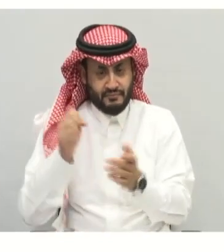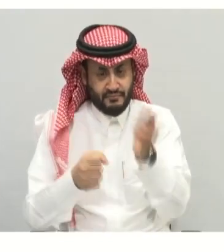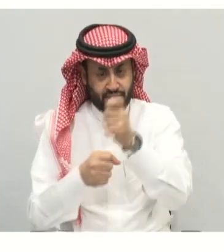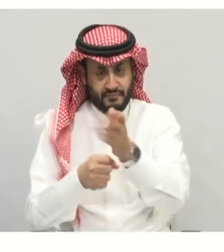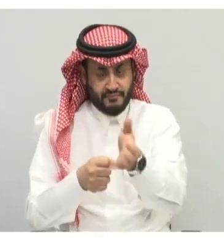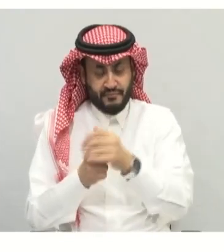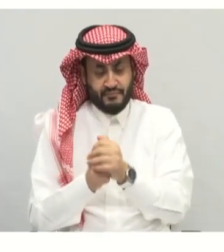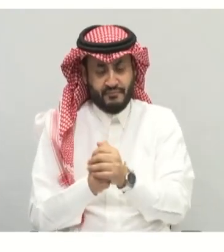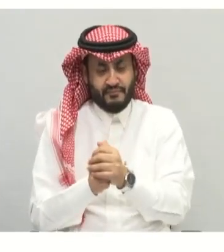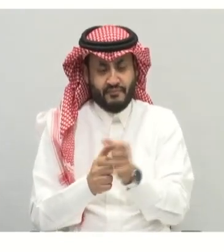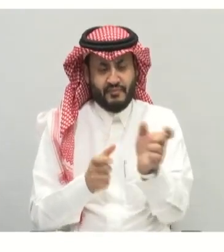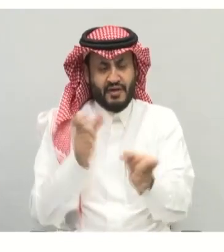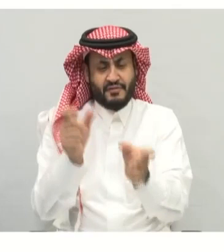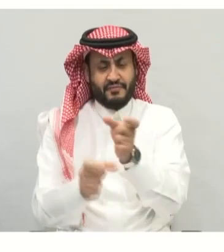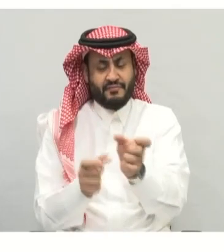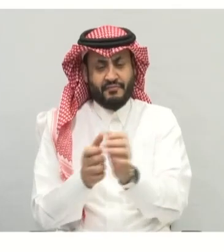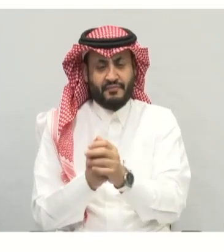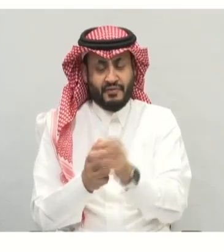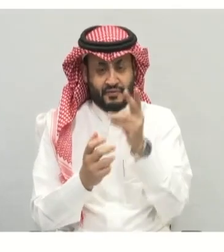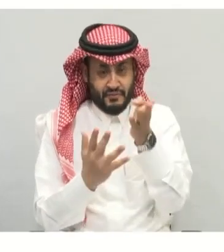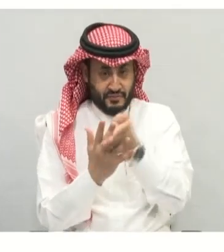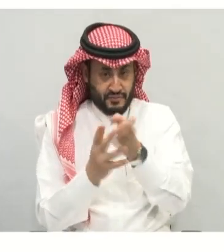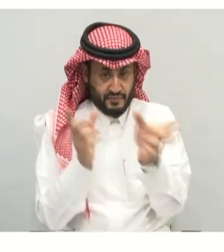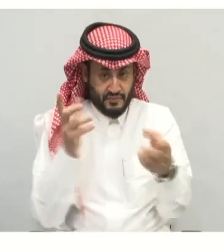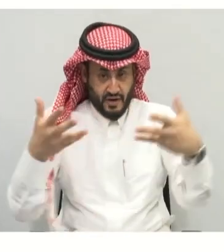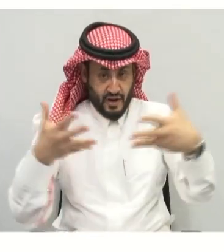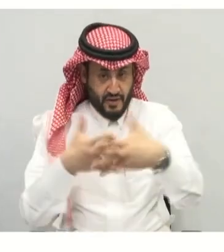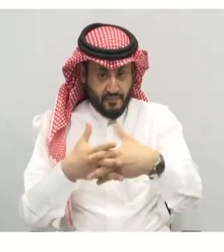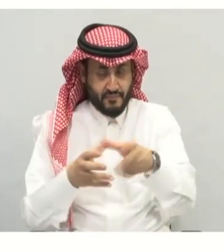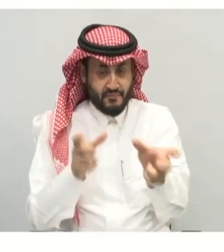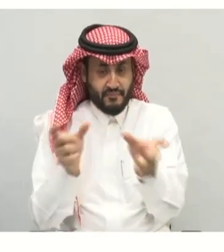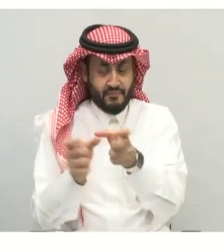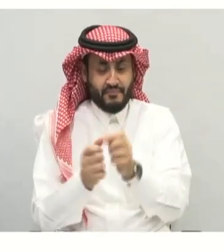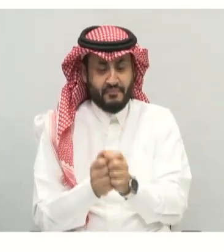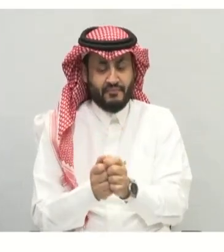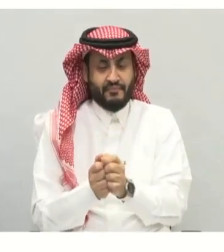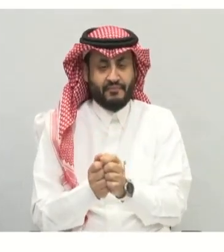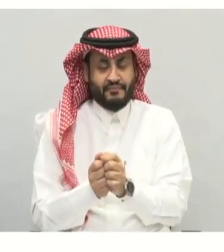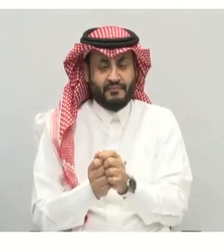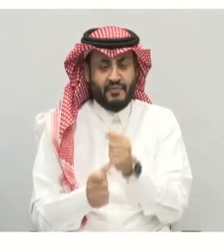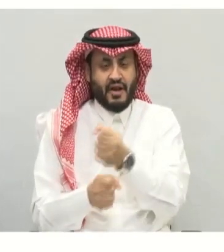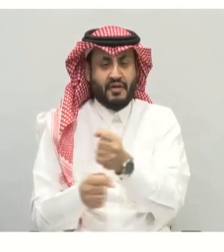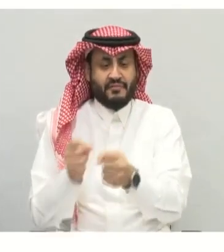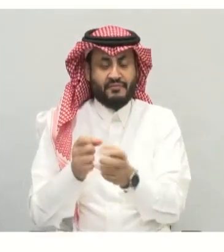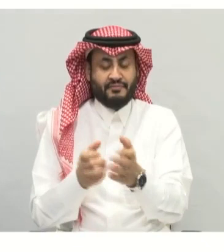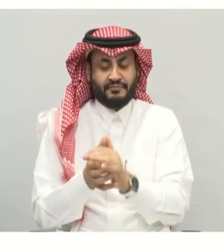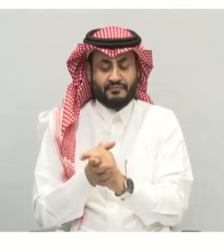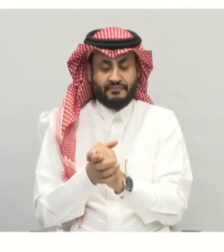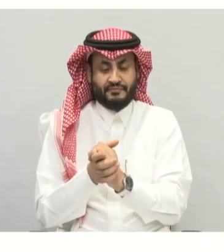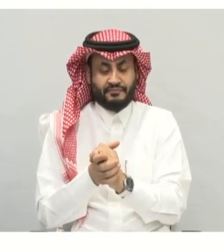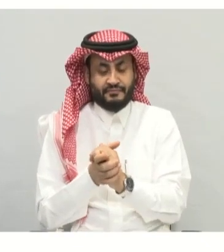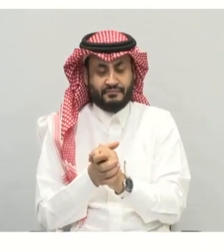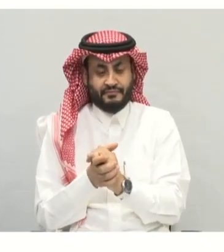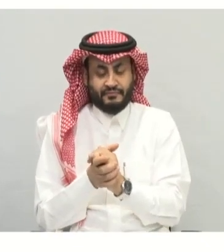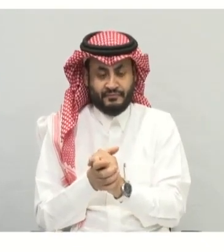we we did have two parts and we need to join this part by making sentences and making